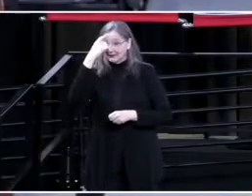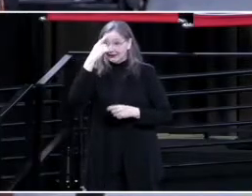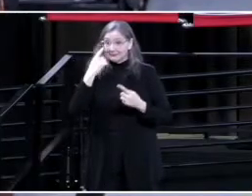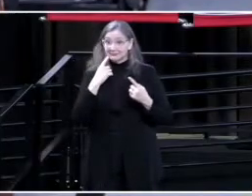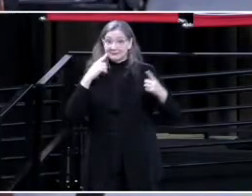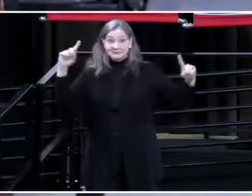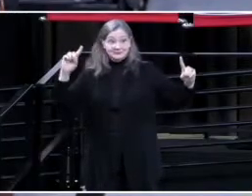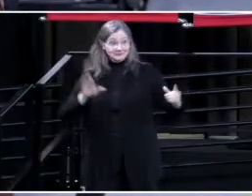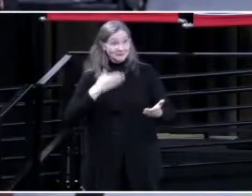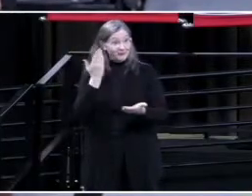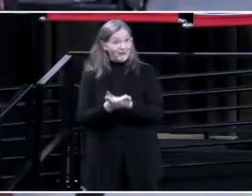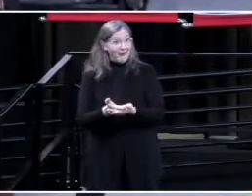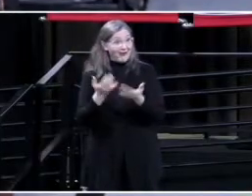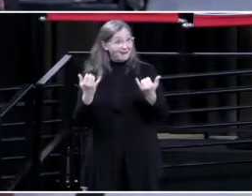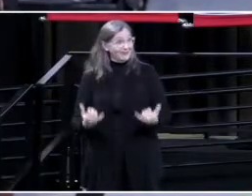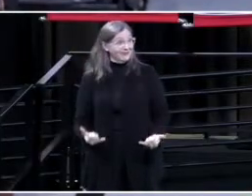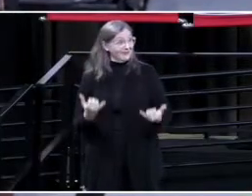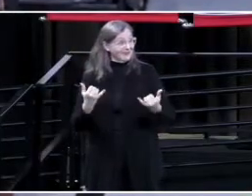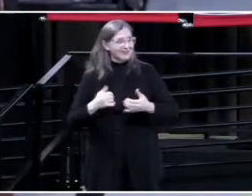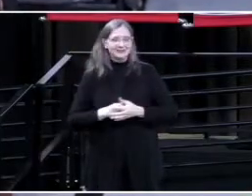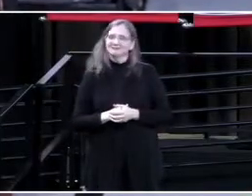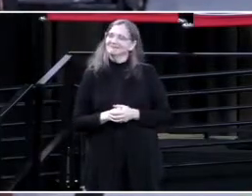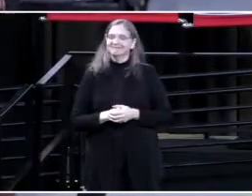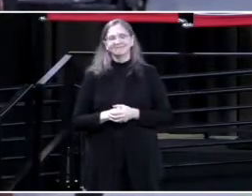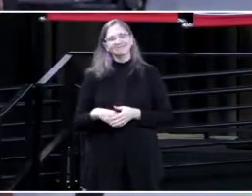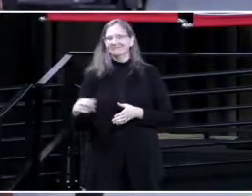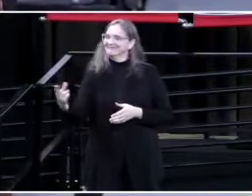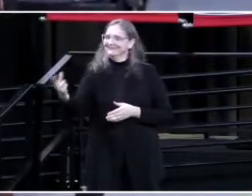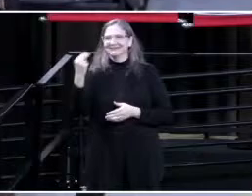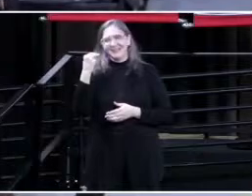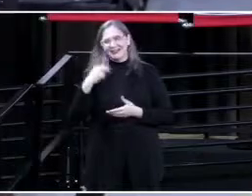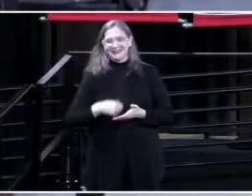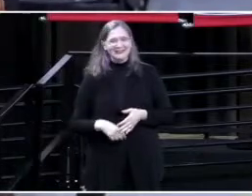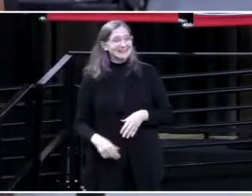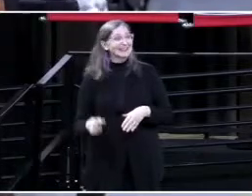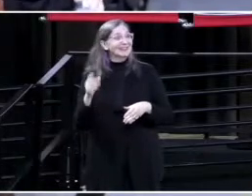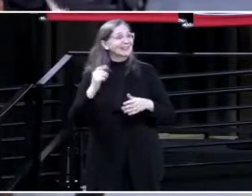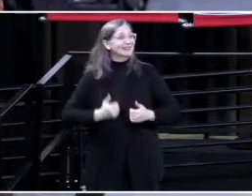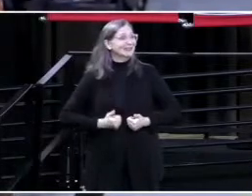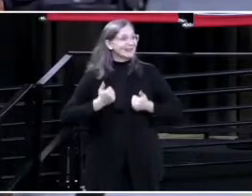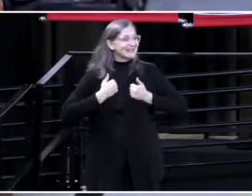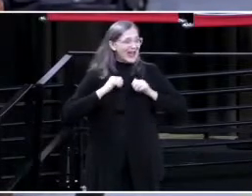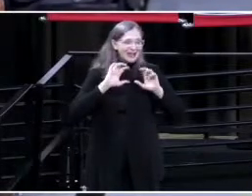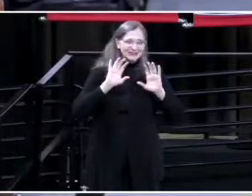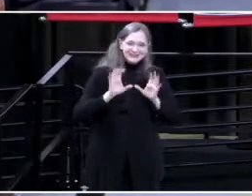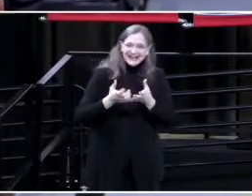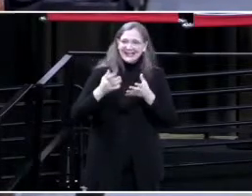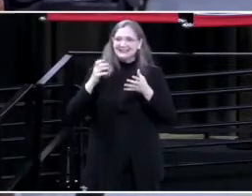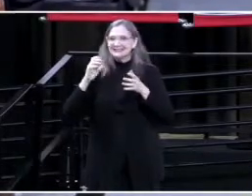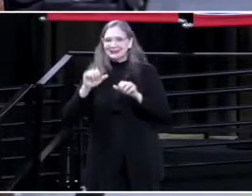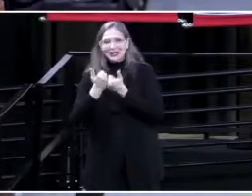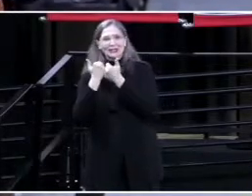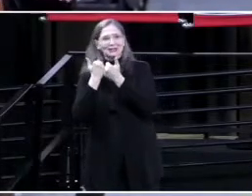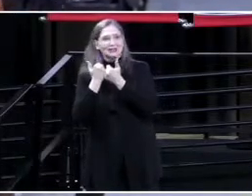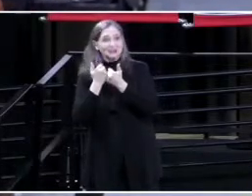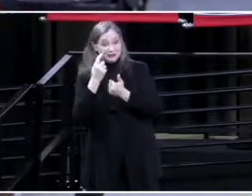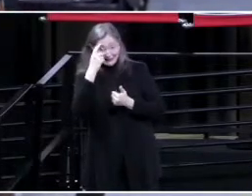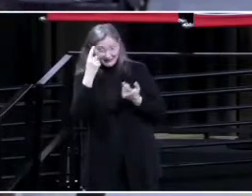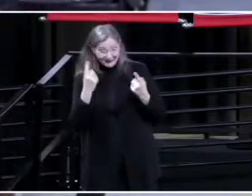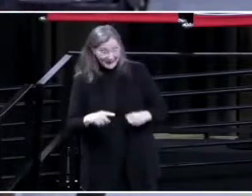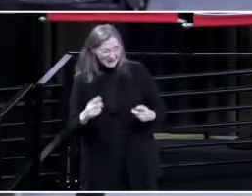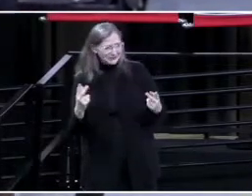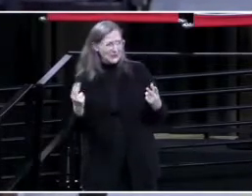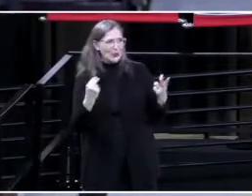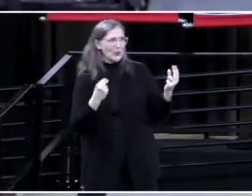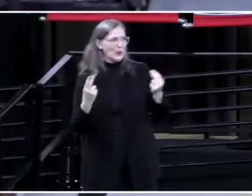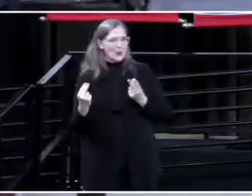would come? When classes or life challenged you, did you think it would come?